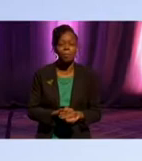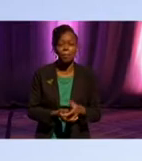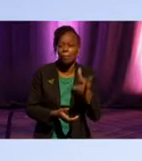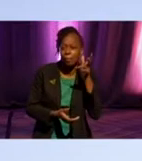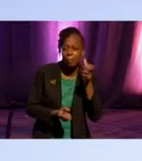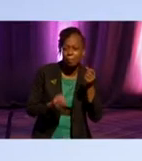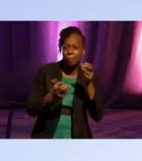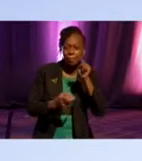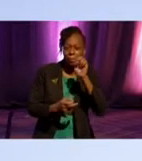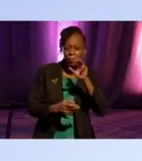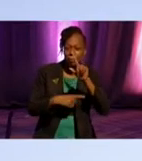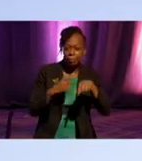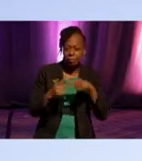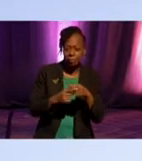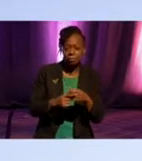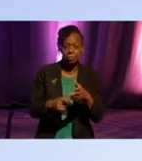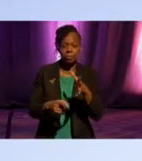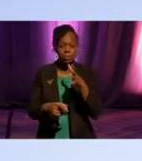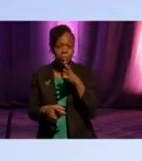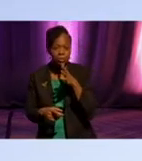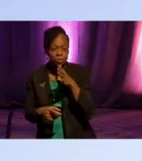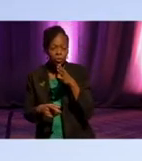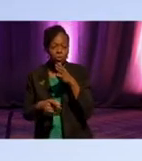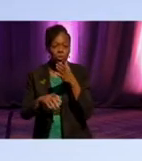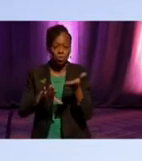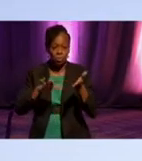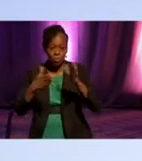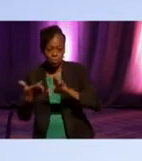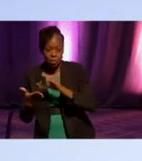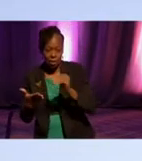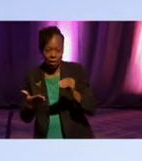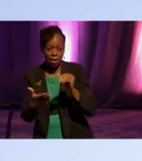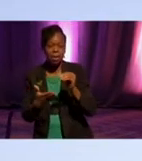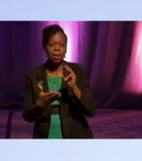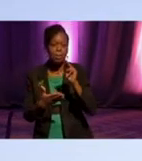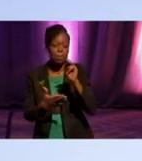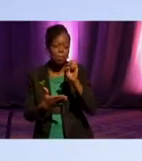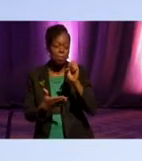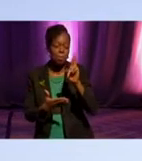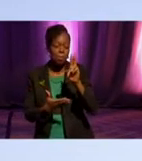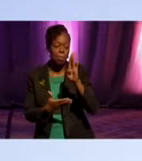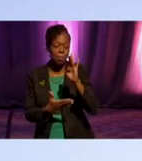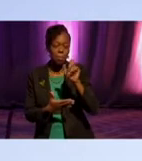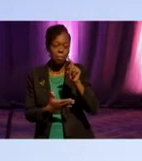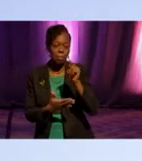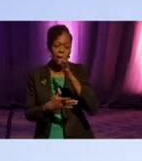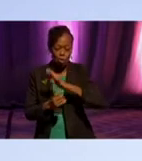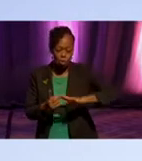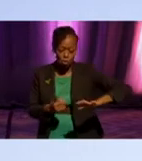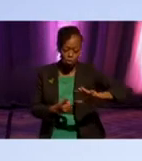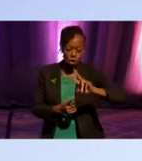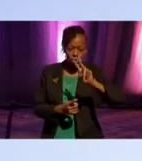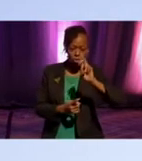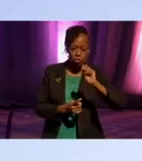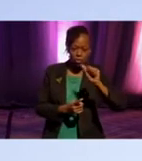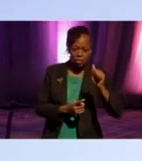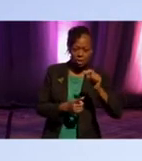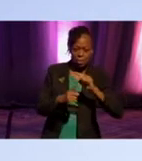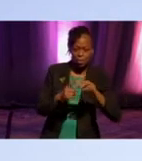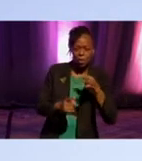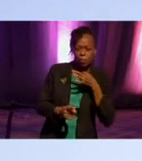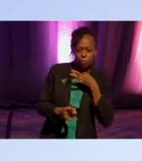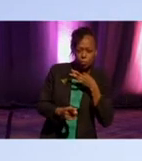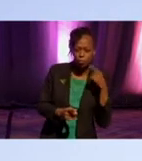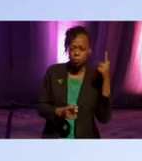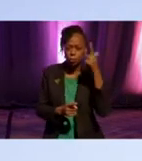news about maternal mortality and morbidity across the United States. What is the status of maternal and